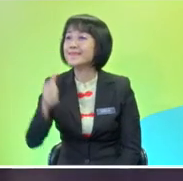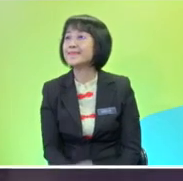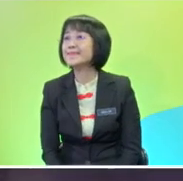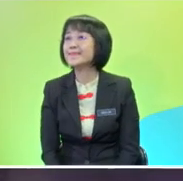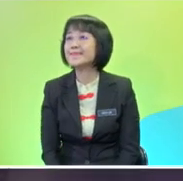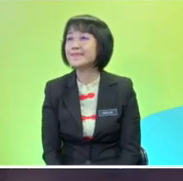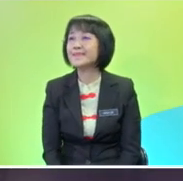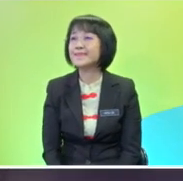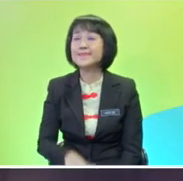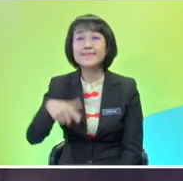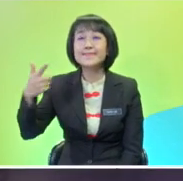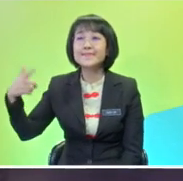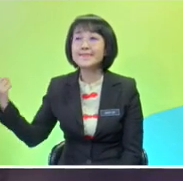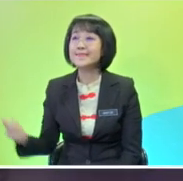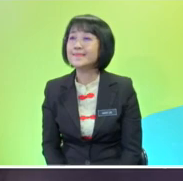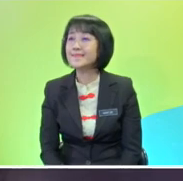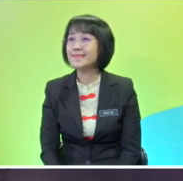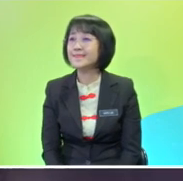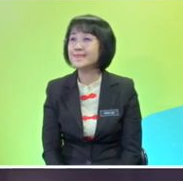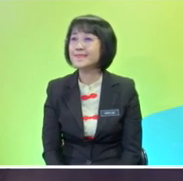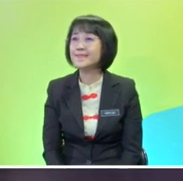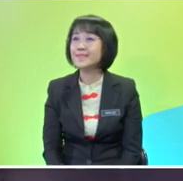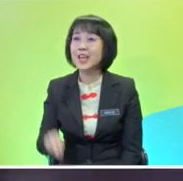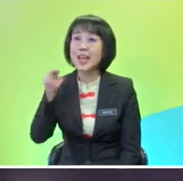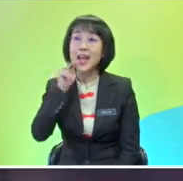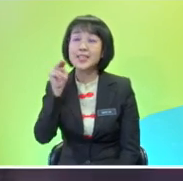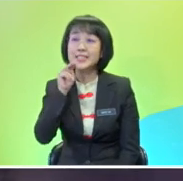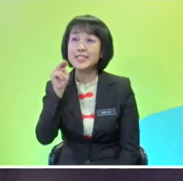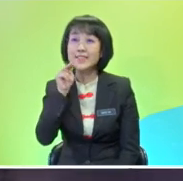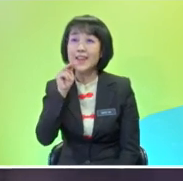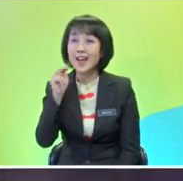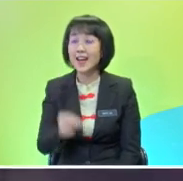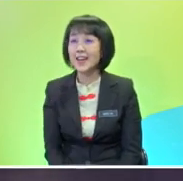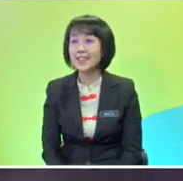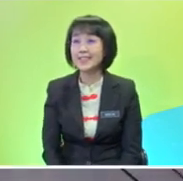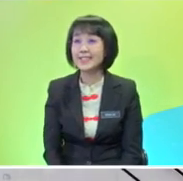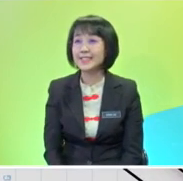someone else. Who wants to go next? Okay, Nasiwa, you raise the hand.